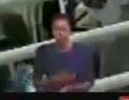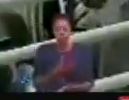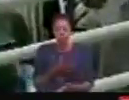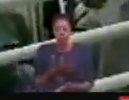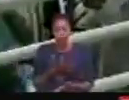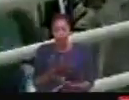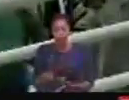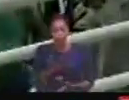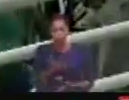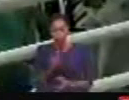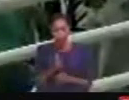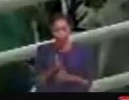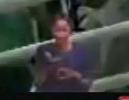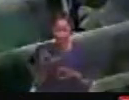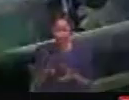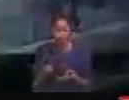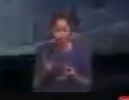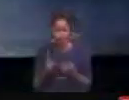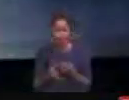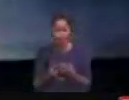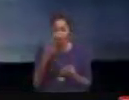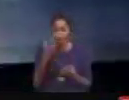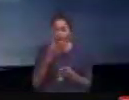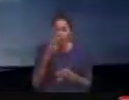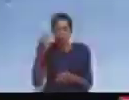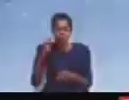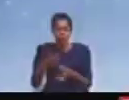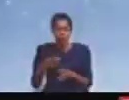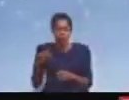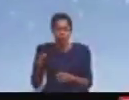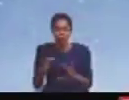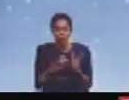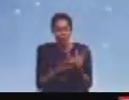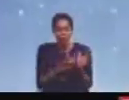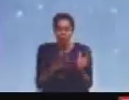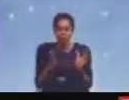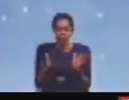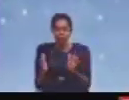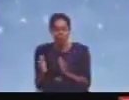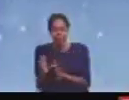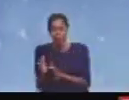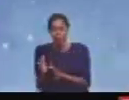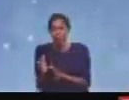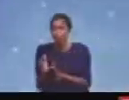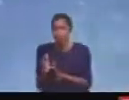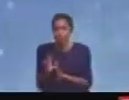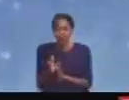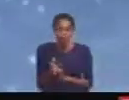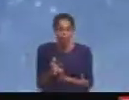I just want to speak the name of Jesus